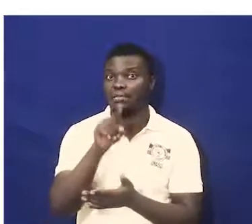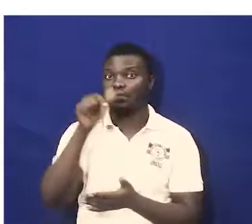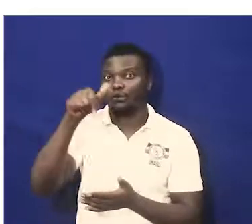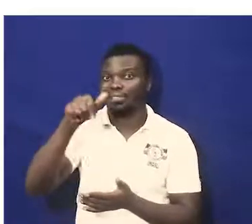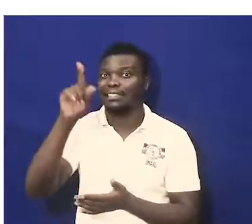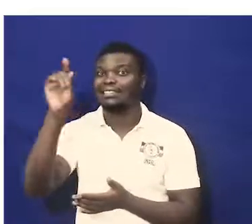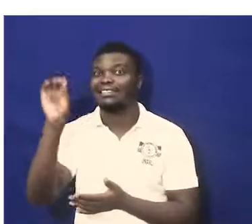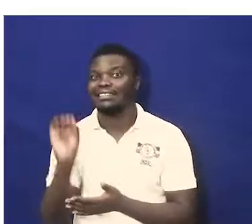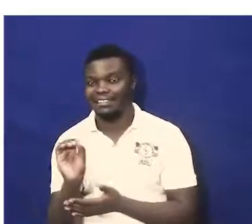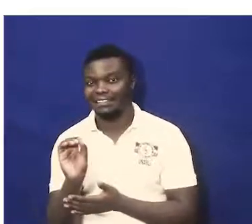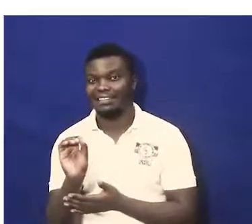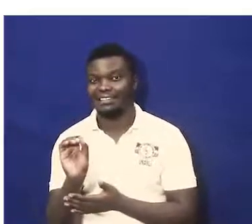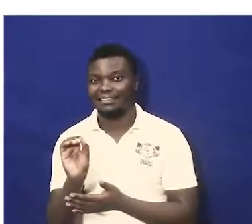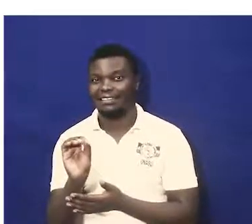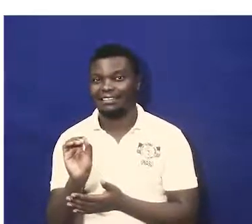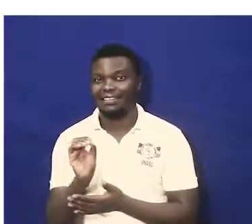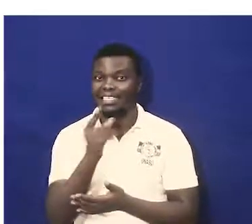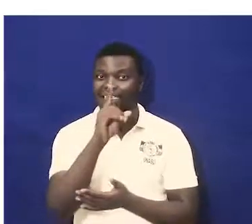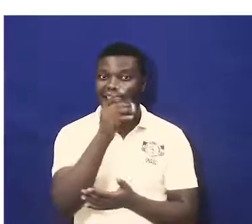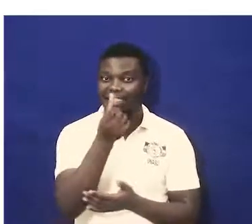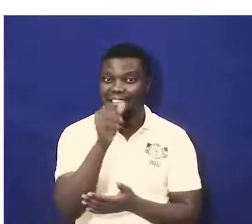16.7%.